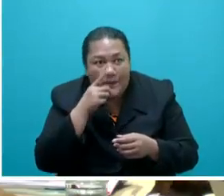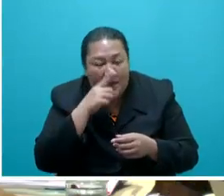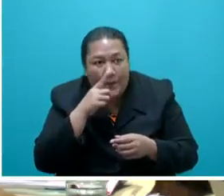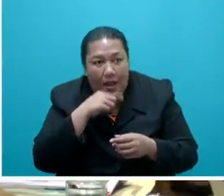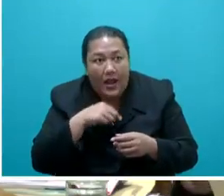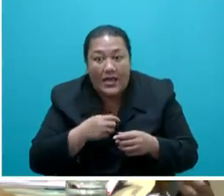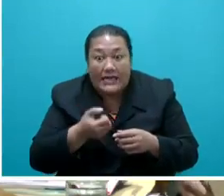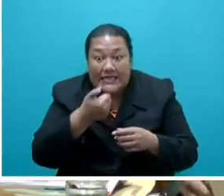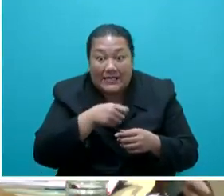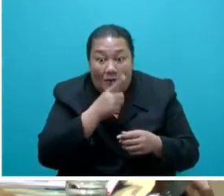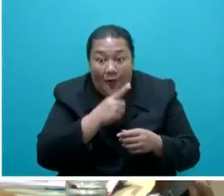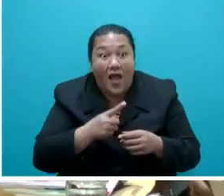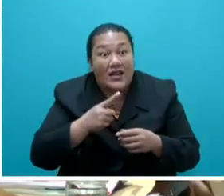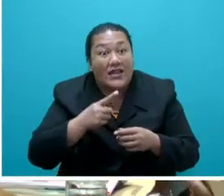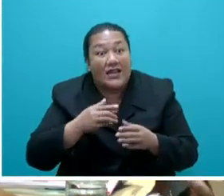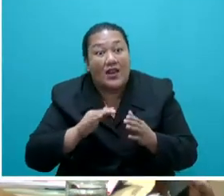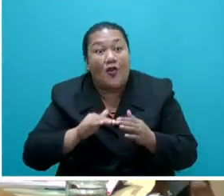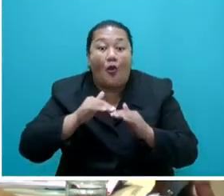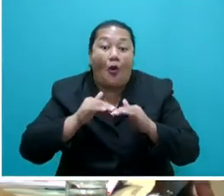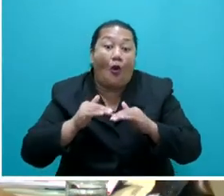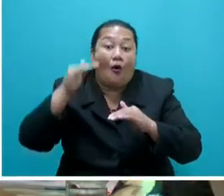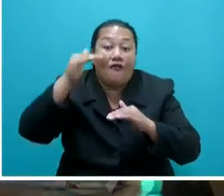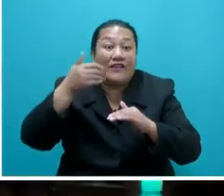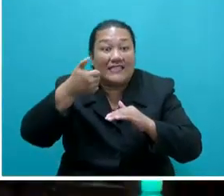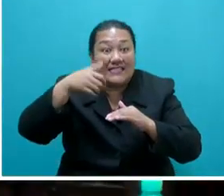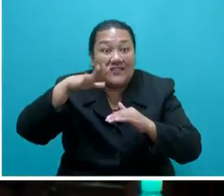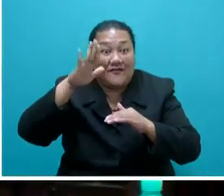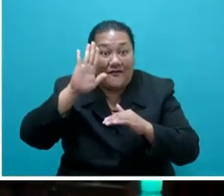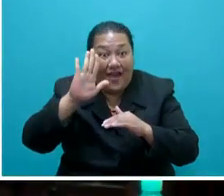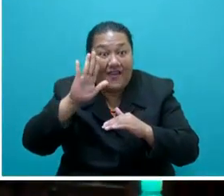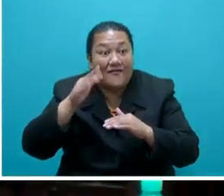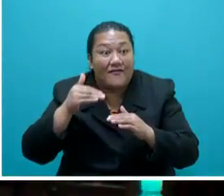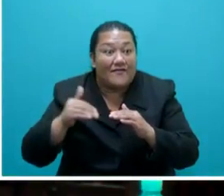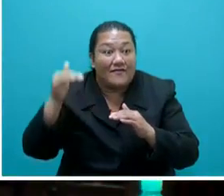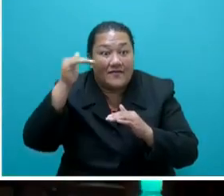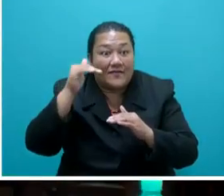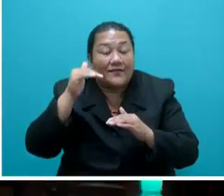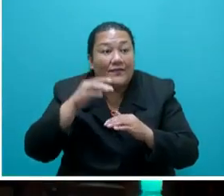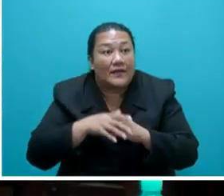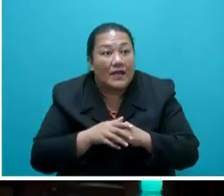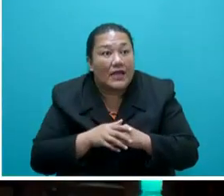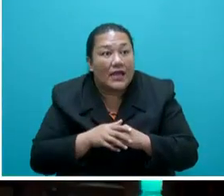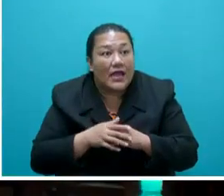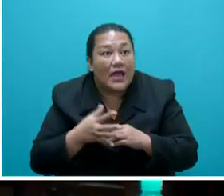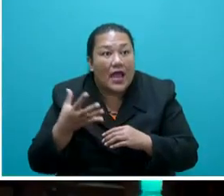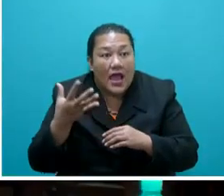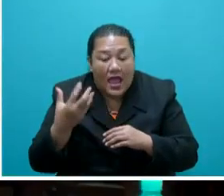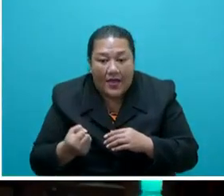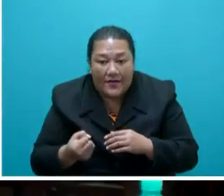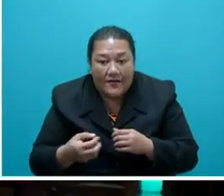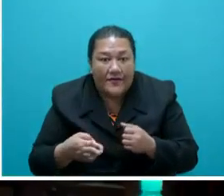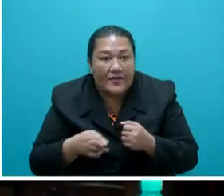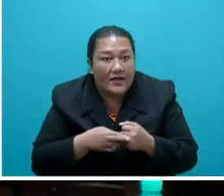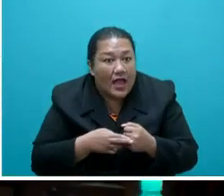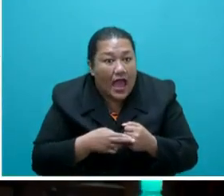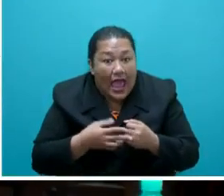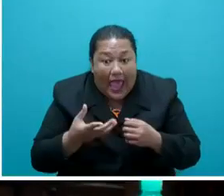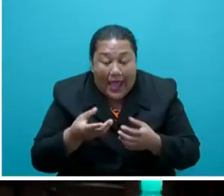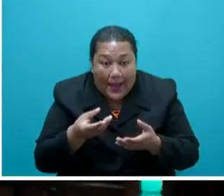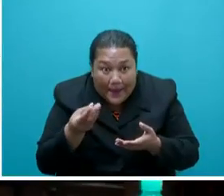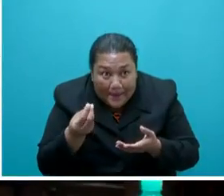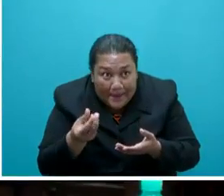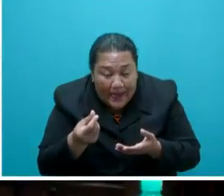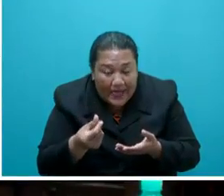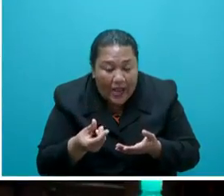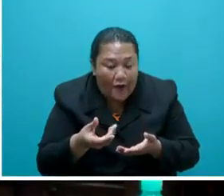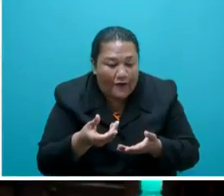years and over who no longer earn an income and have no other form of superannuation, and the monthly bus fare subsidy for those aged 60 years and